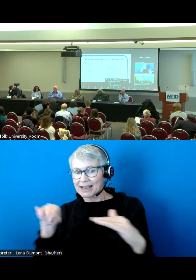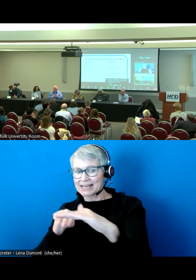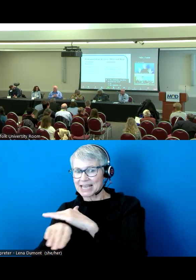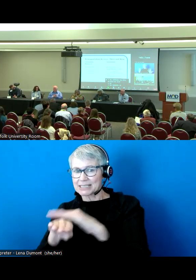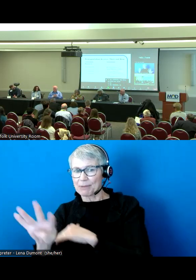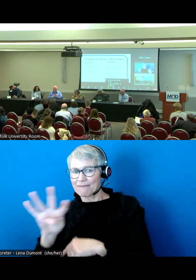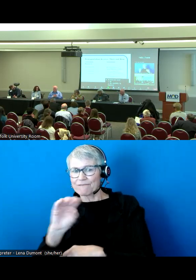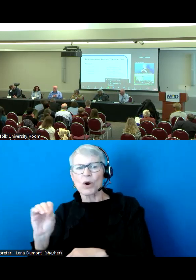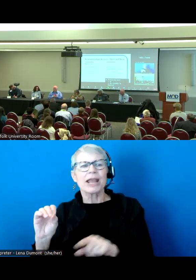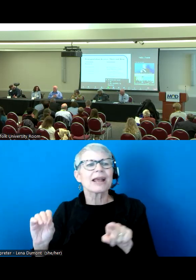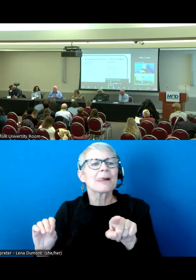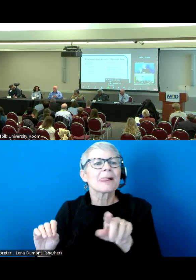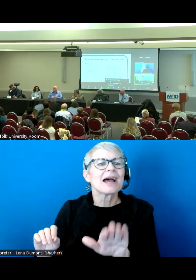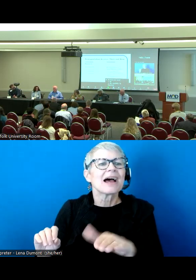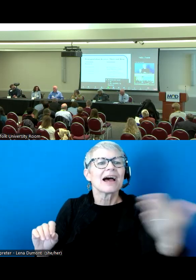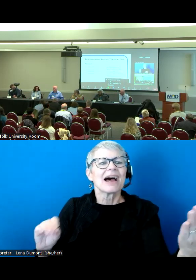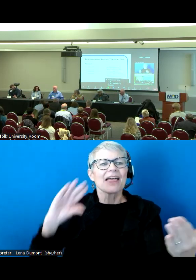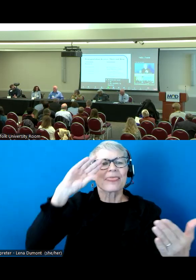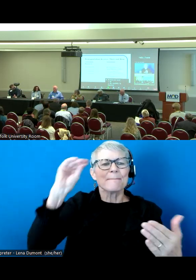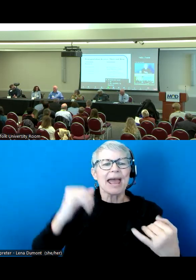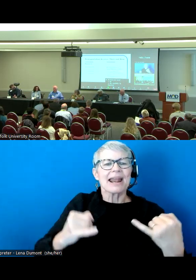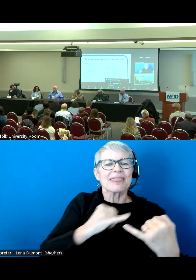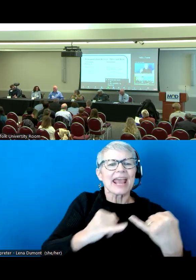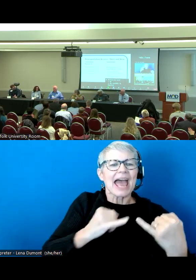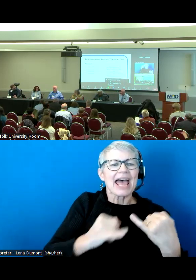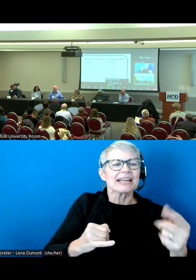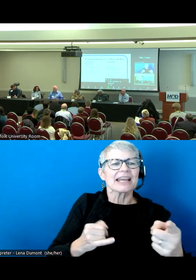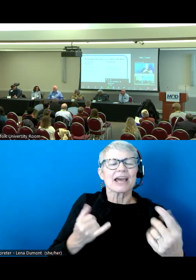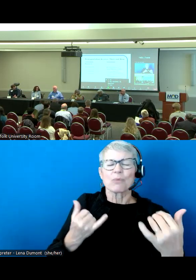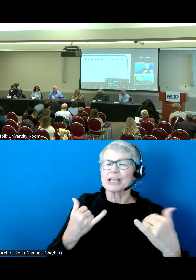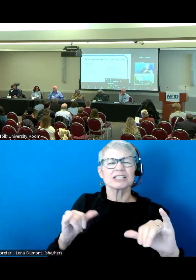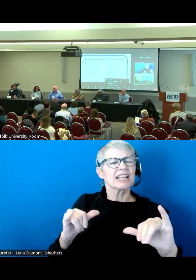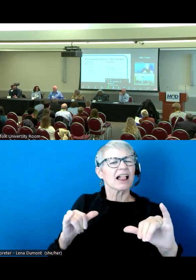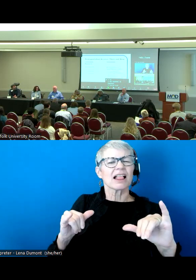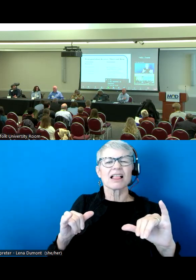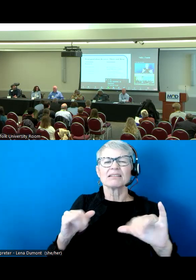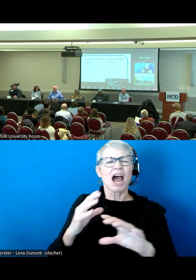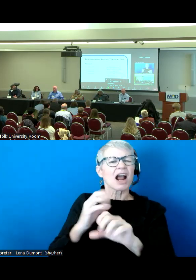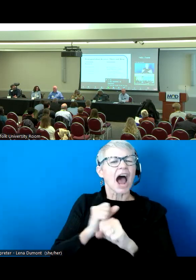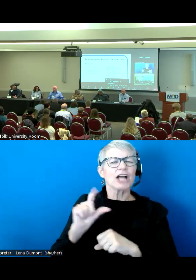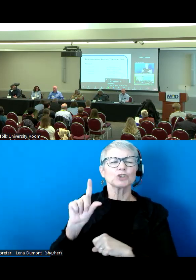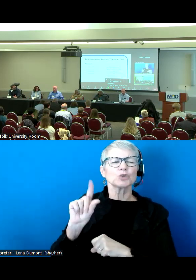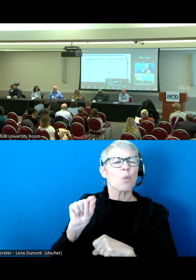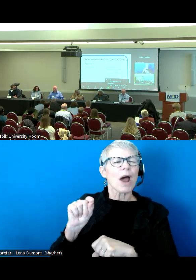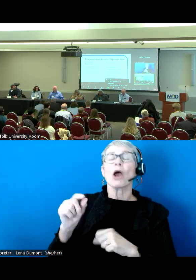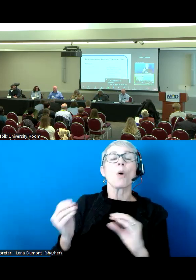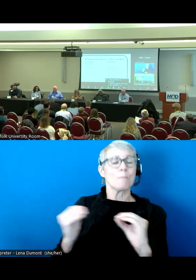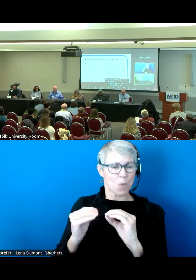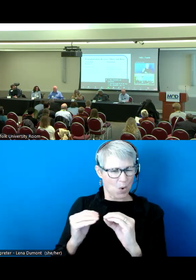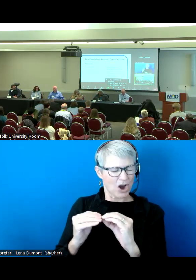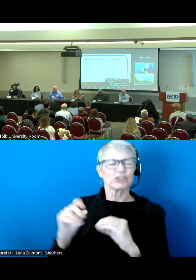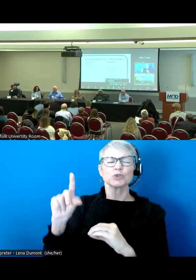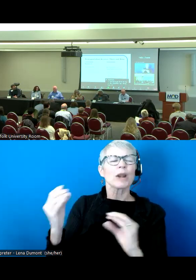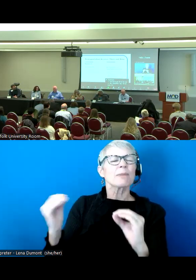And we cannot find on the way. Yep. We all know the T's having some troubles